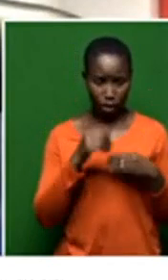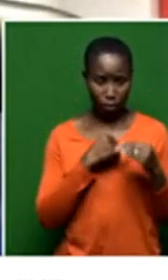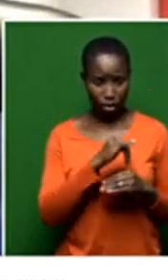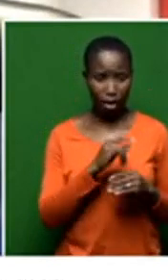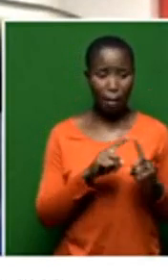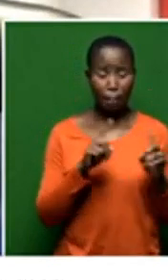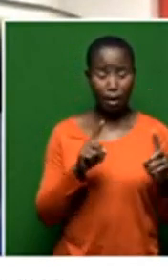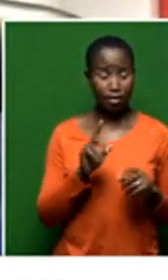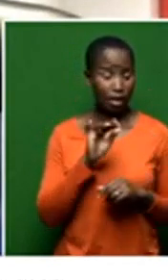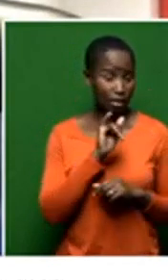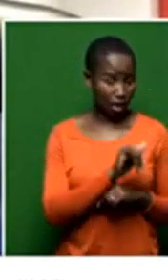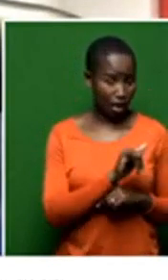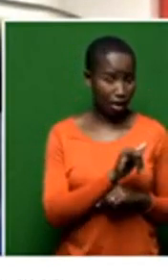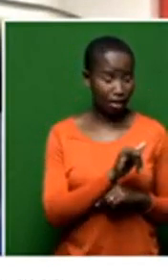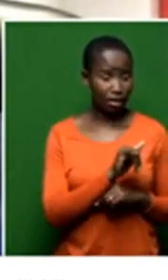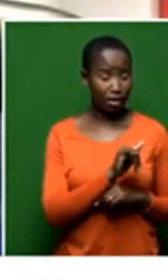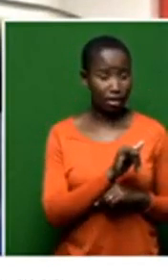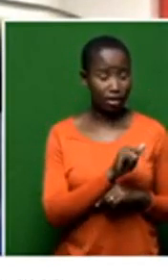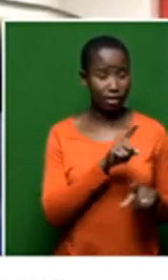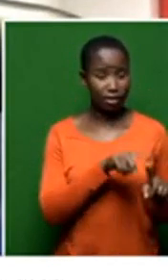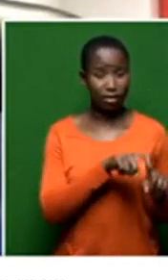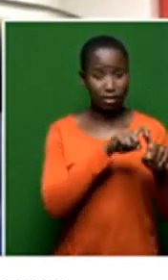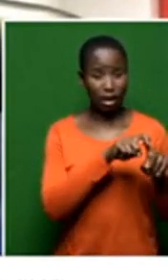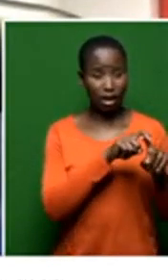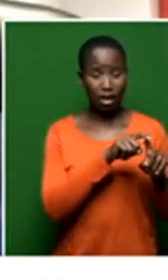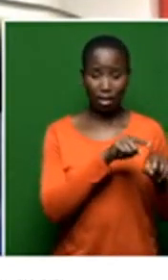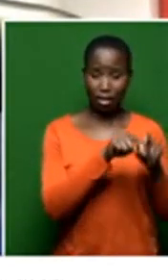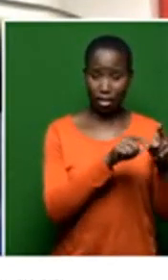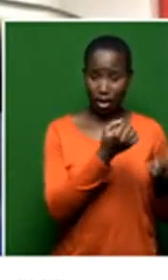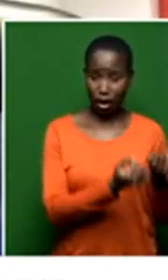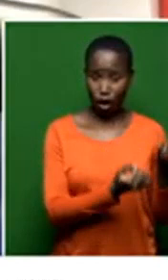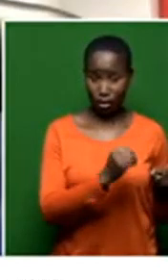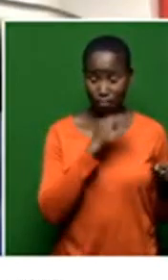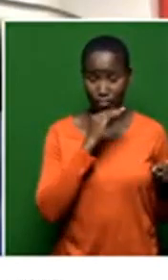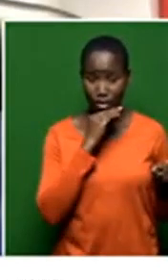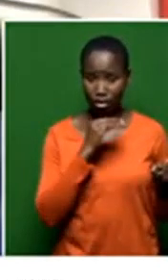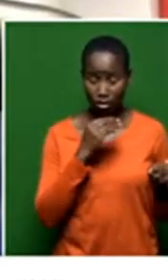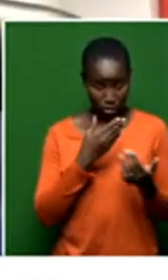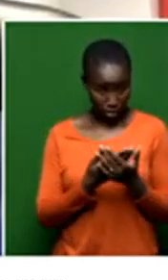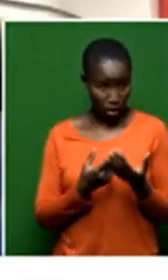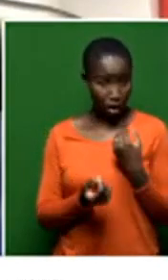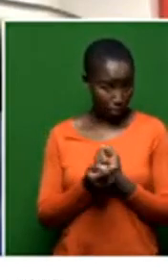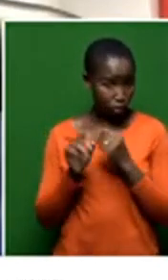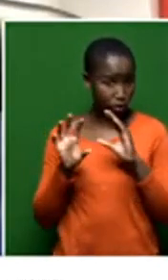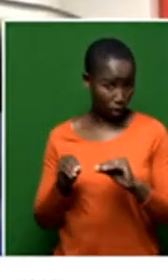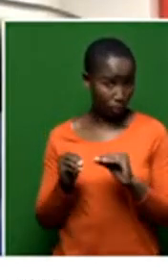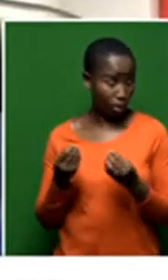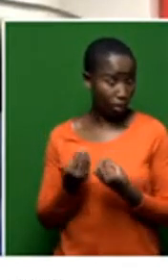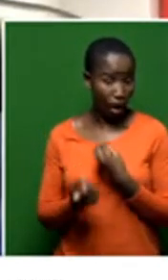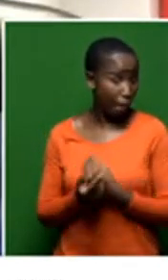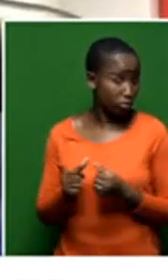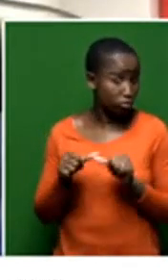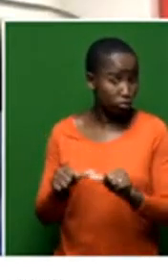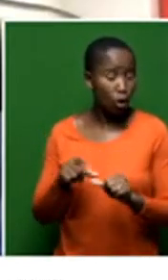that active litigation not scupper, things going forward? Because the auction starts